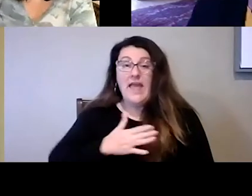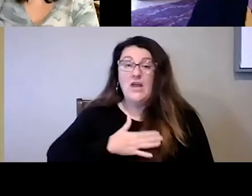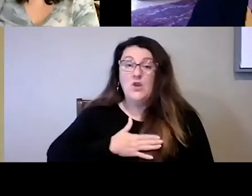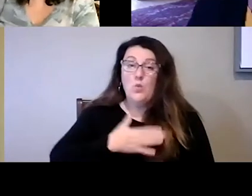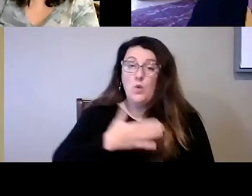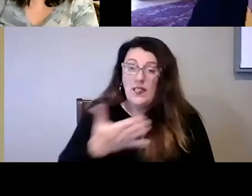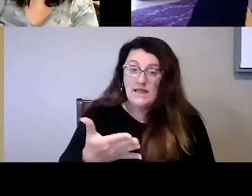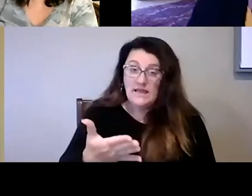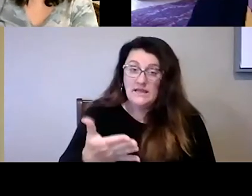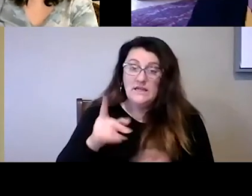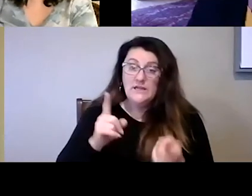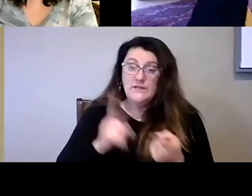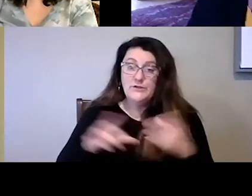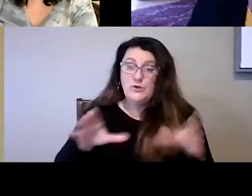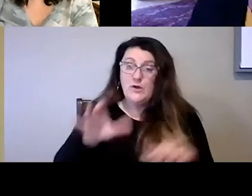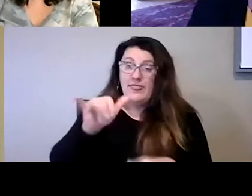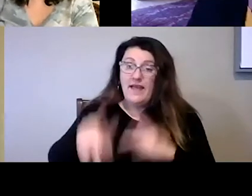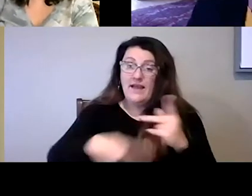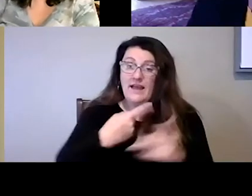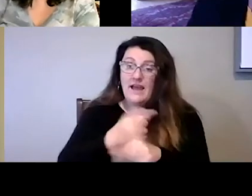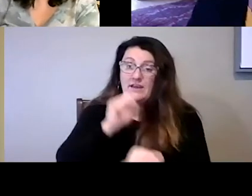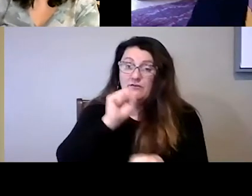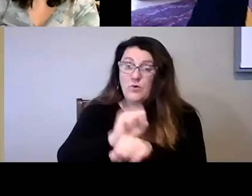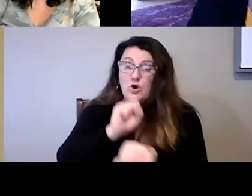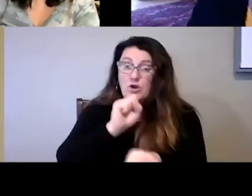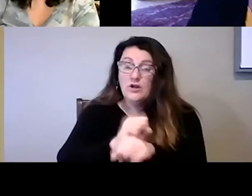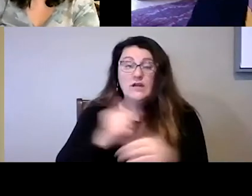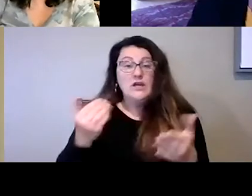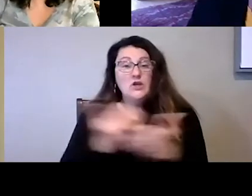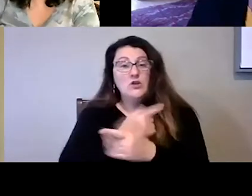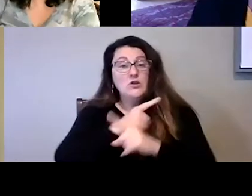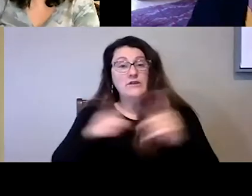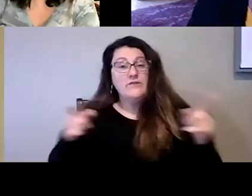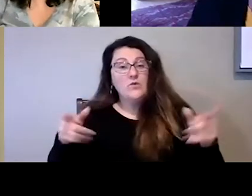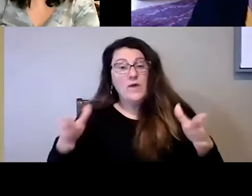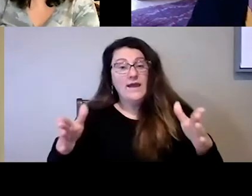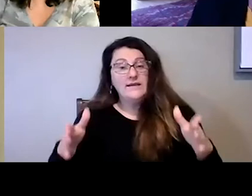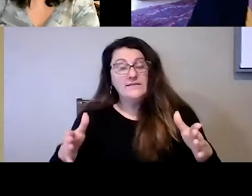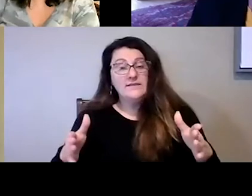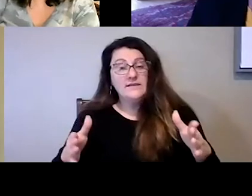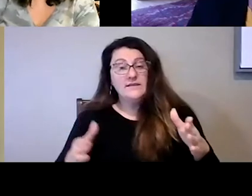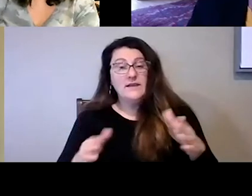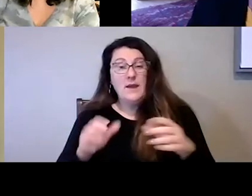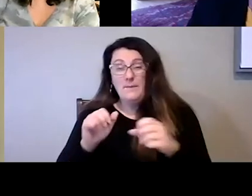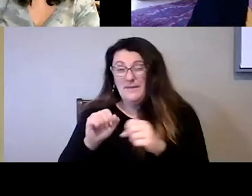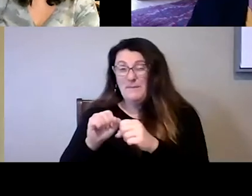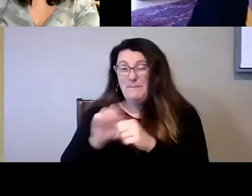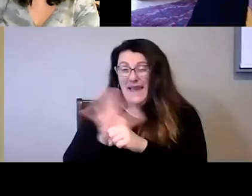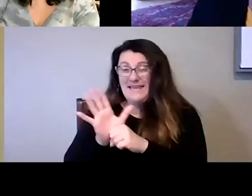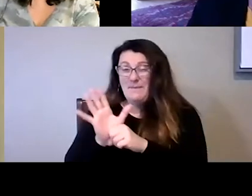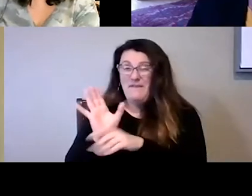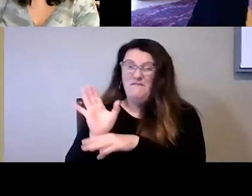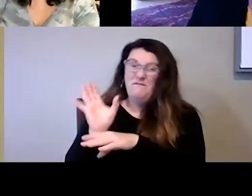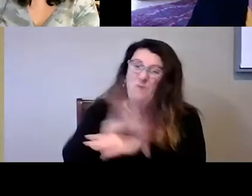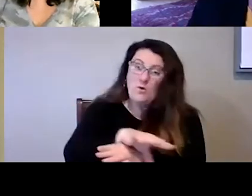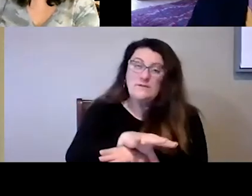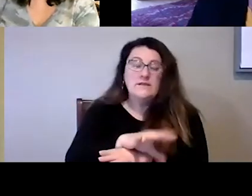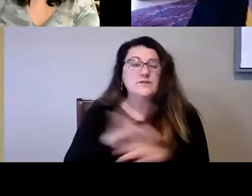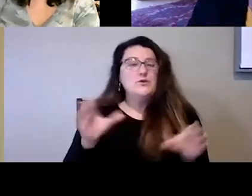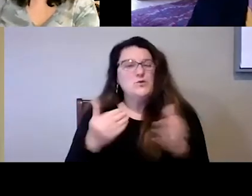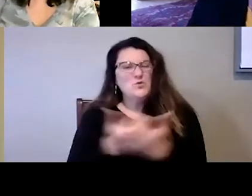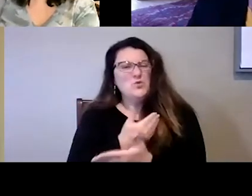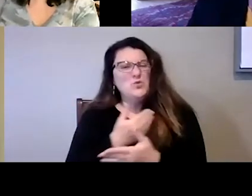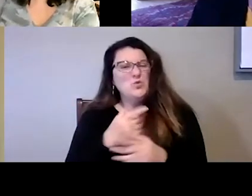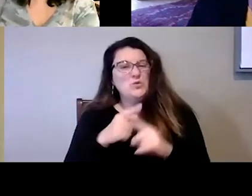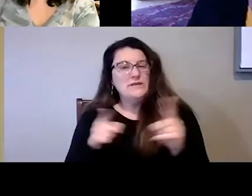to do that kind of work in new and different ways. Well, a pandemic has kind of forced us to do something in a new and different